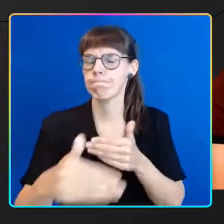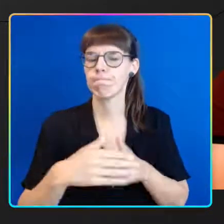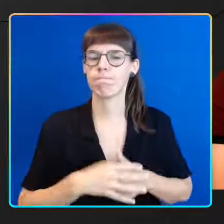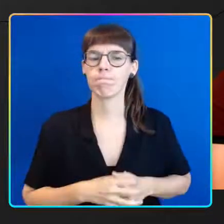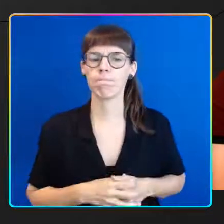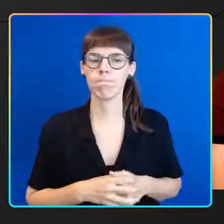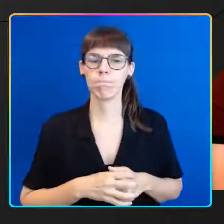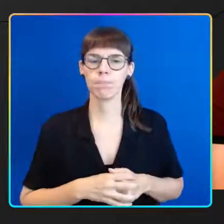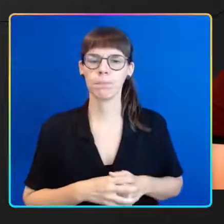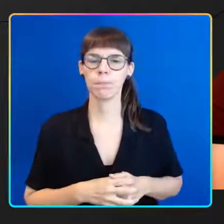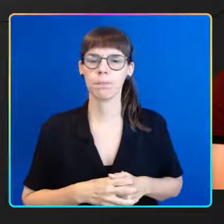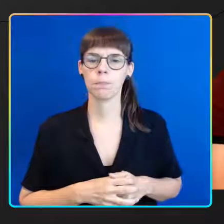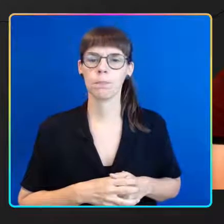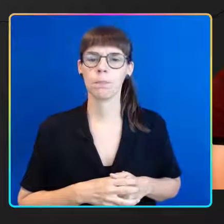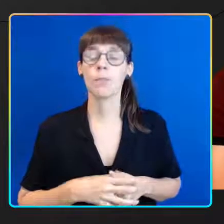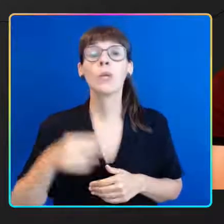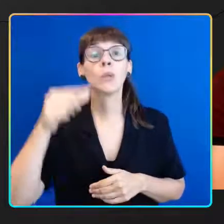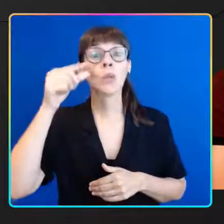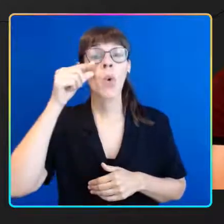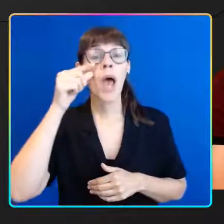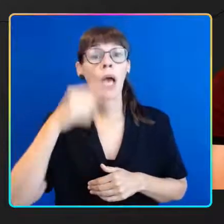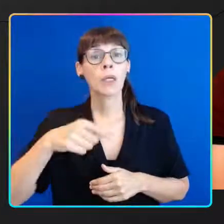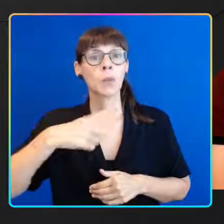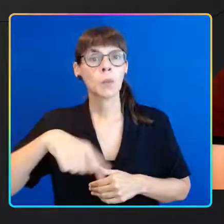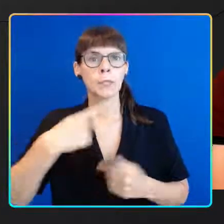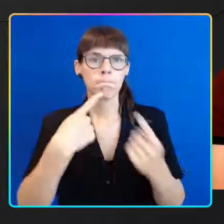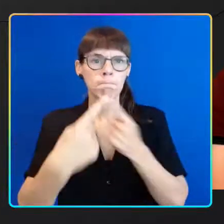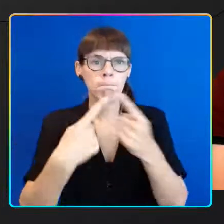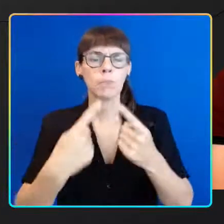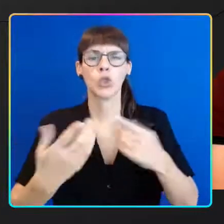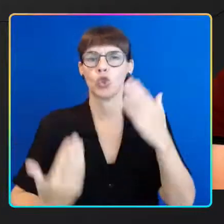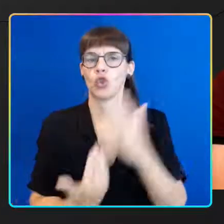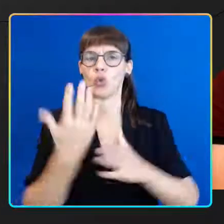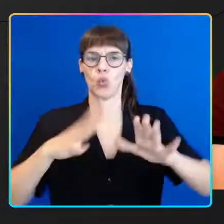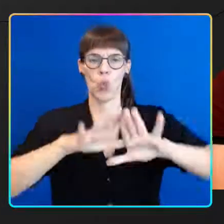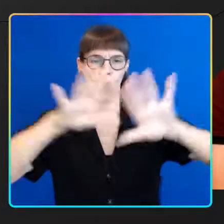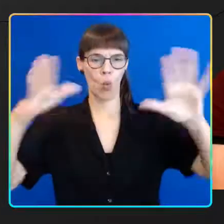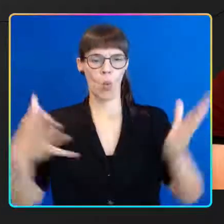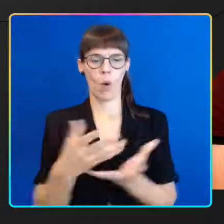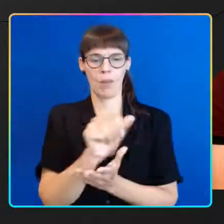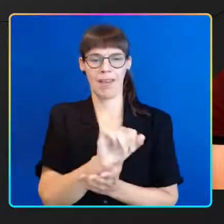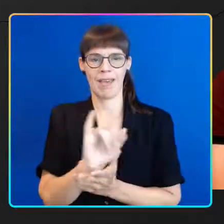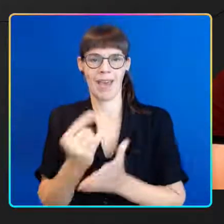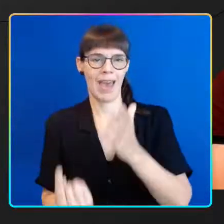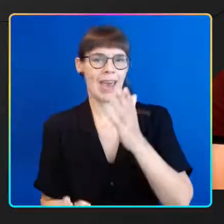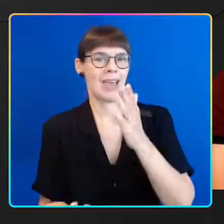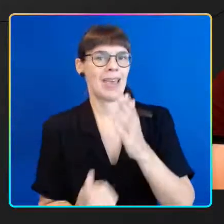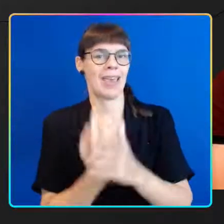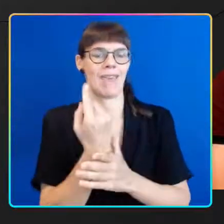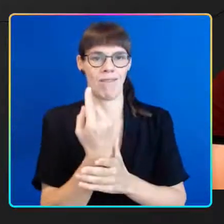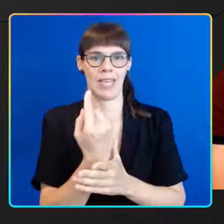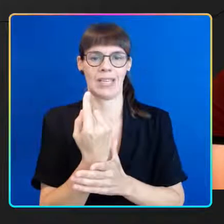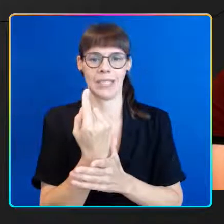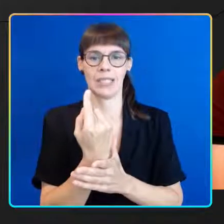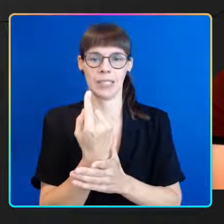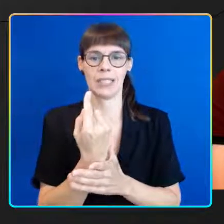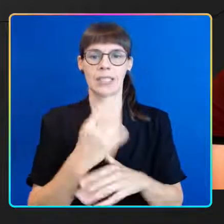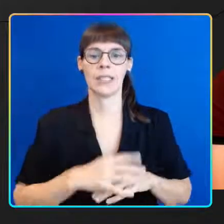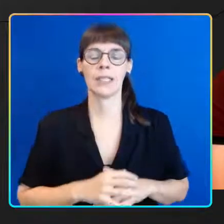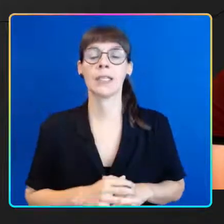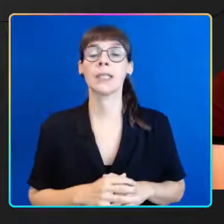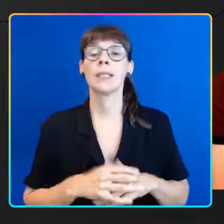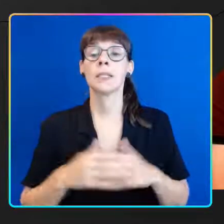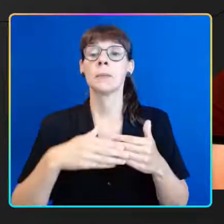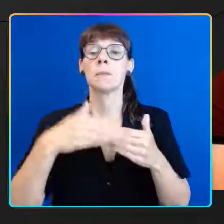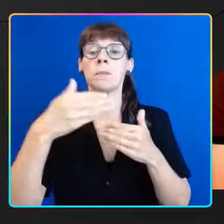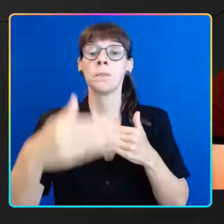chatting about the new Global AI Community event that's happening the 19th to the 21st of October,